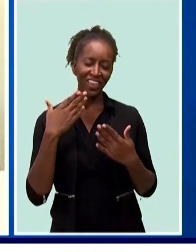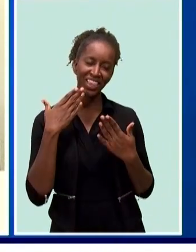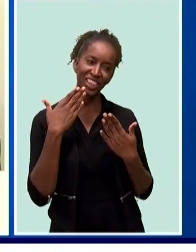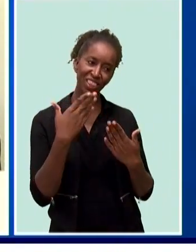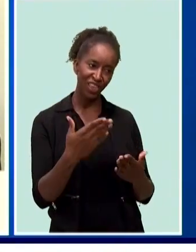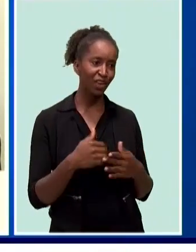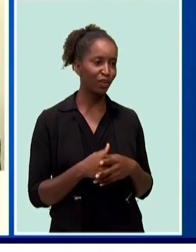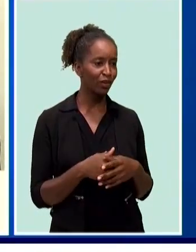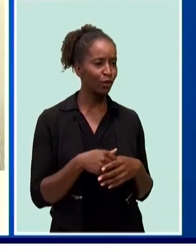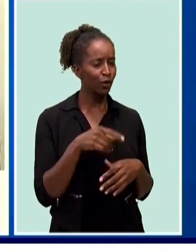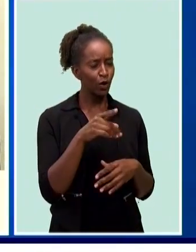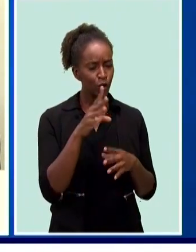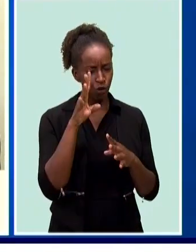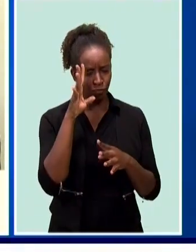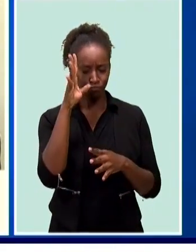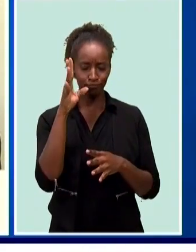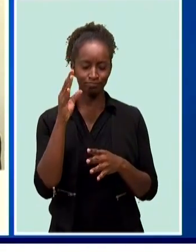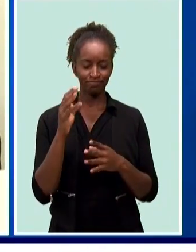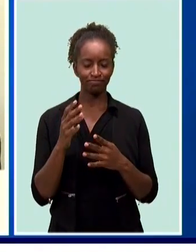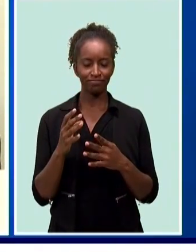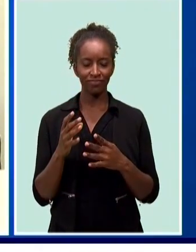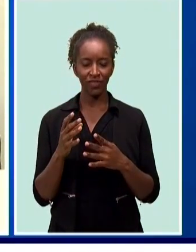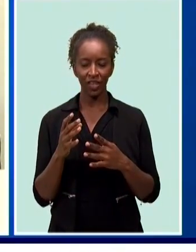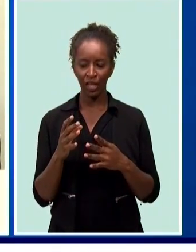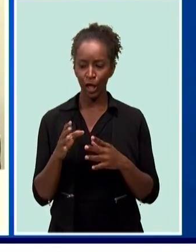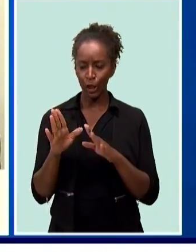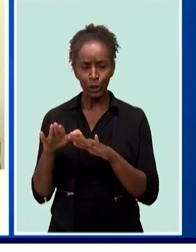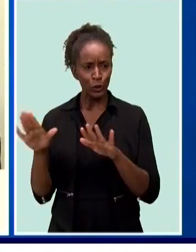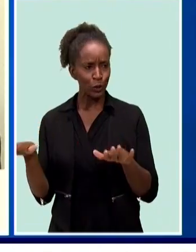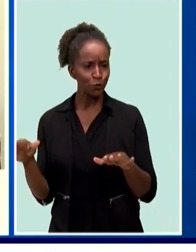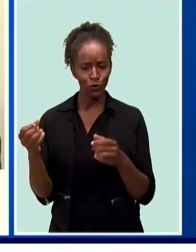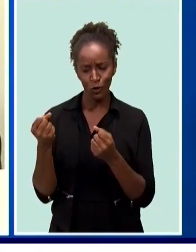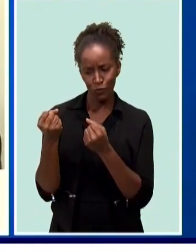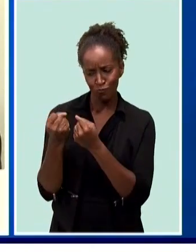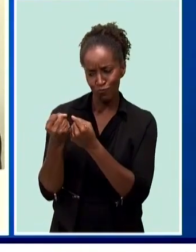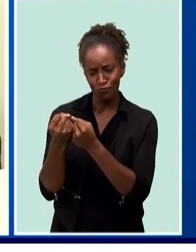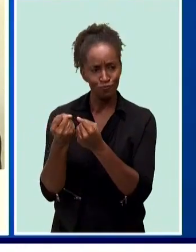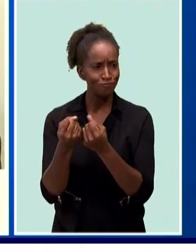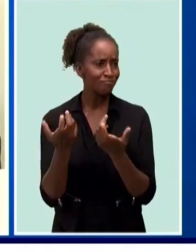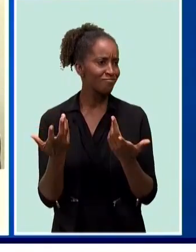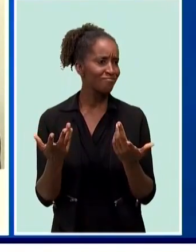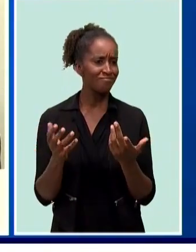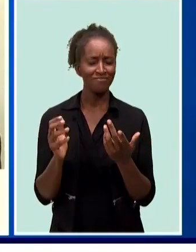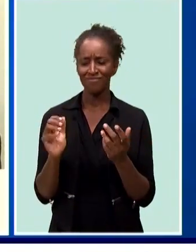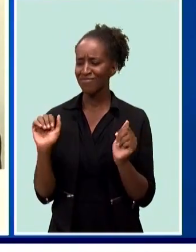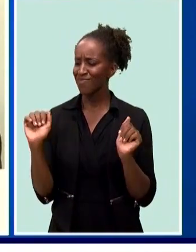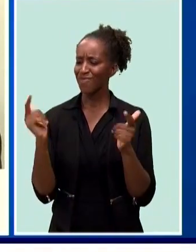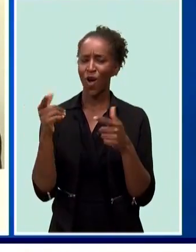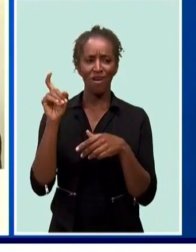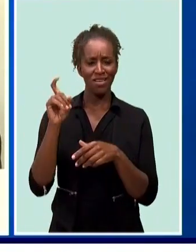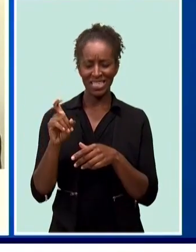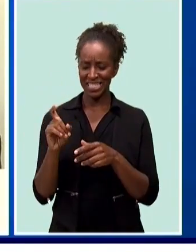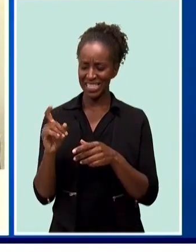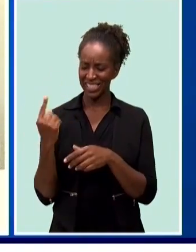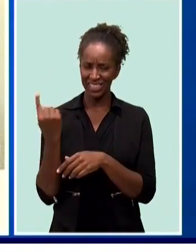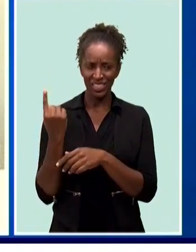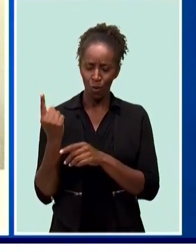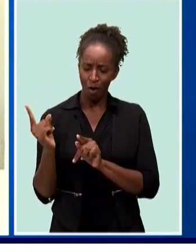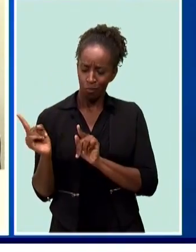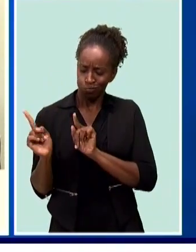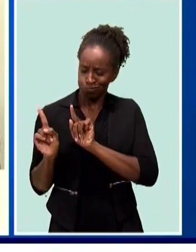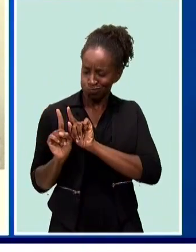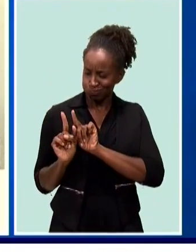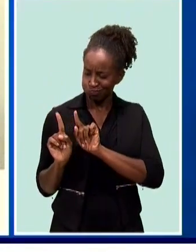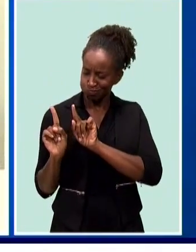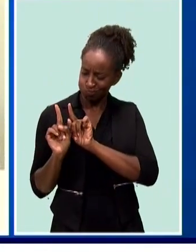about sponsoring children. You know, we need a connection. We always need a connection. And when we